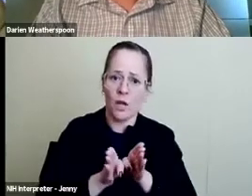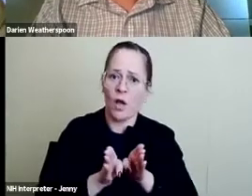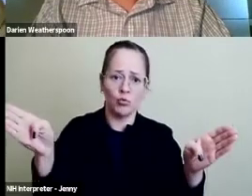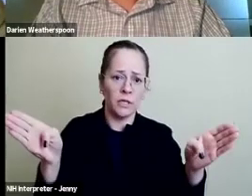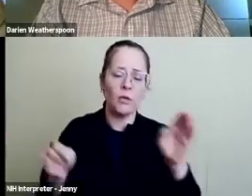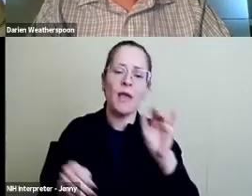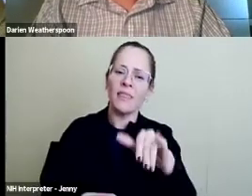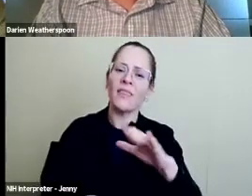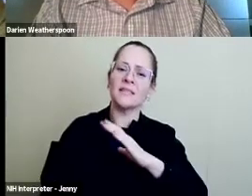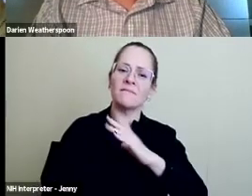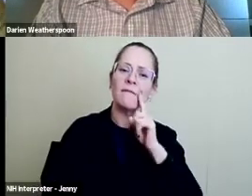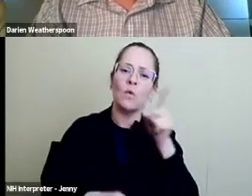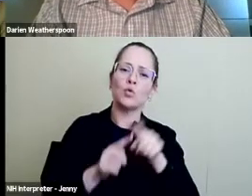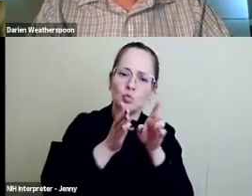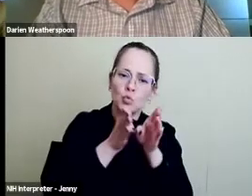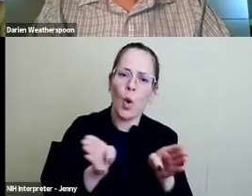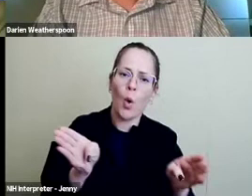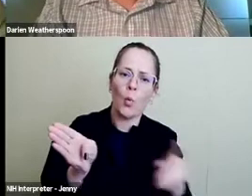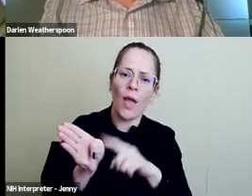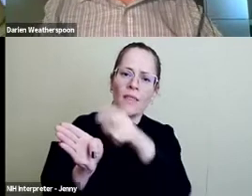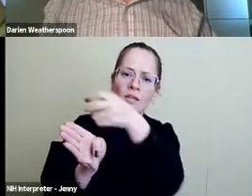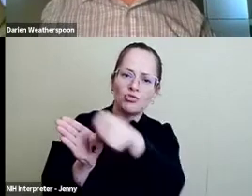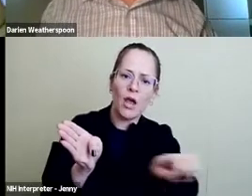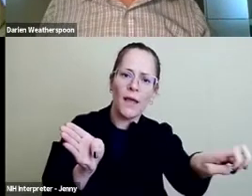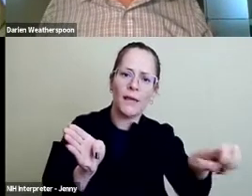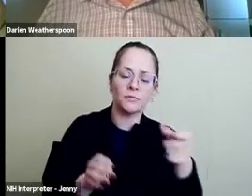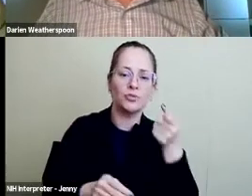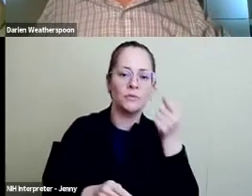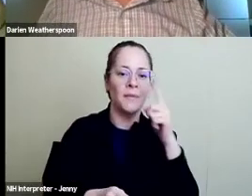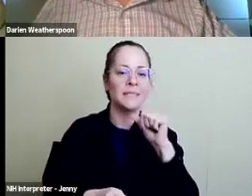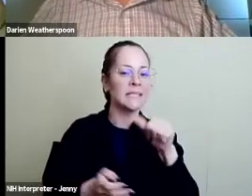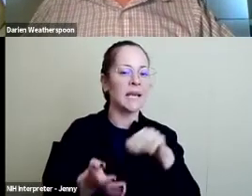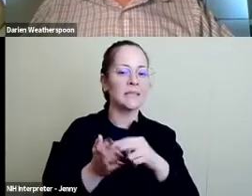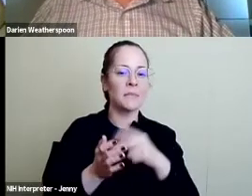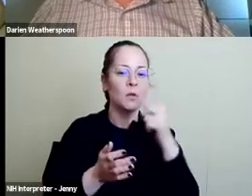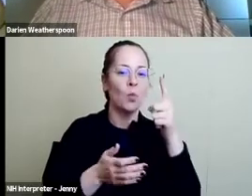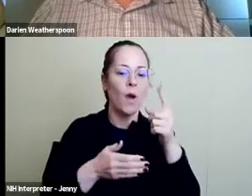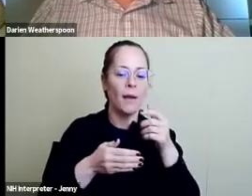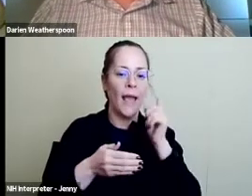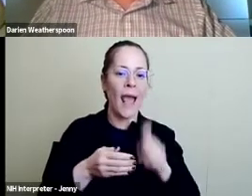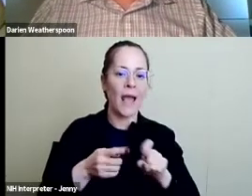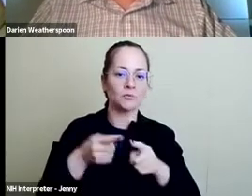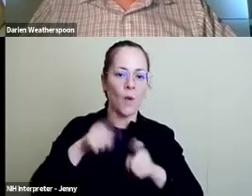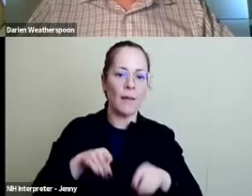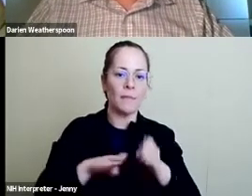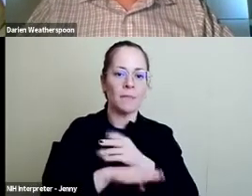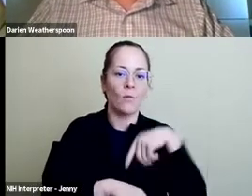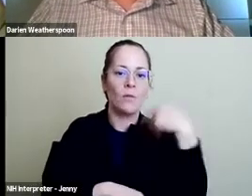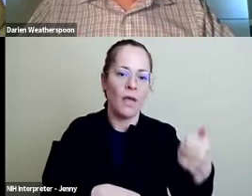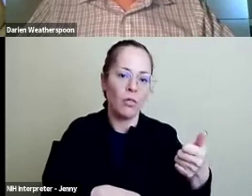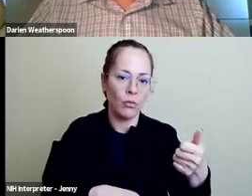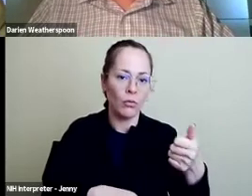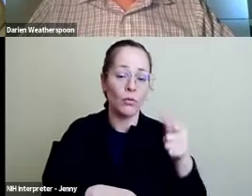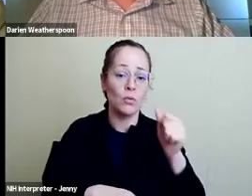change over time, but it doesn't necessarily mean that you have to do one before the other. So if you want to do nursing and what that entails, understand what the field is, do your